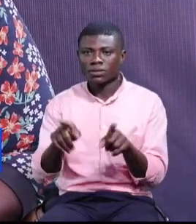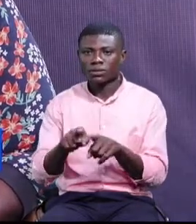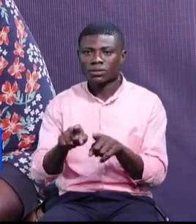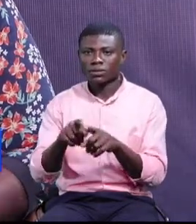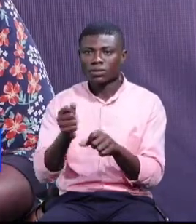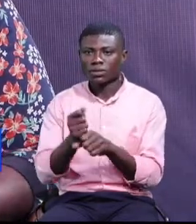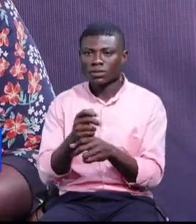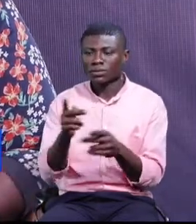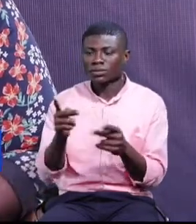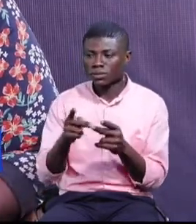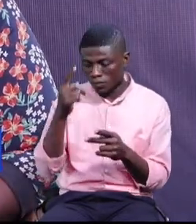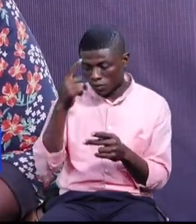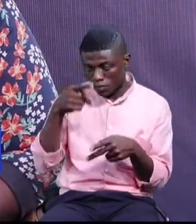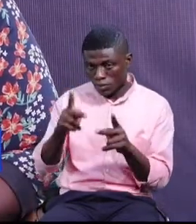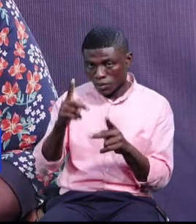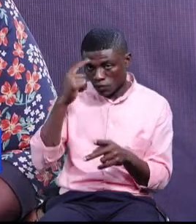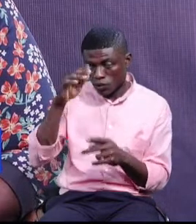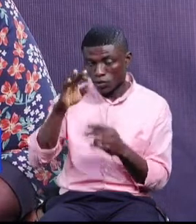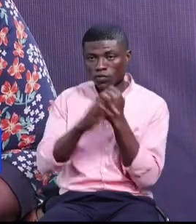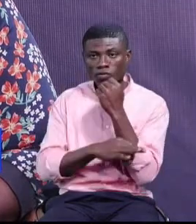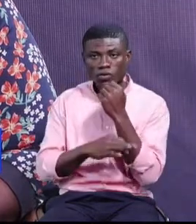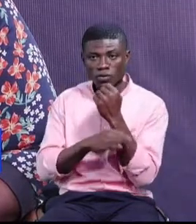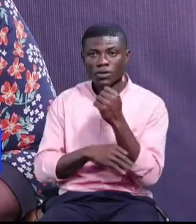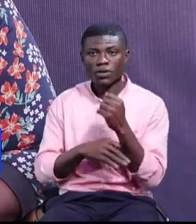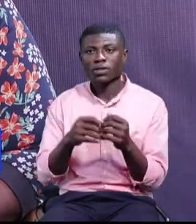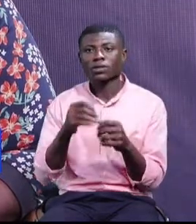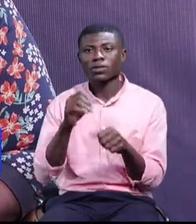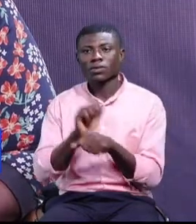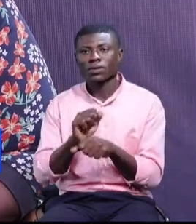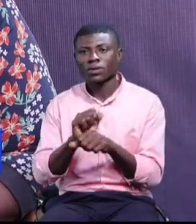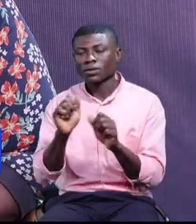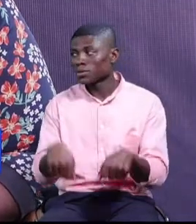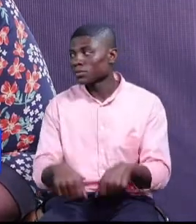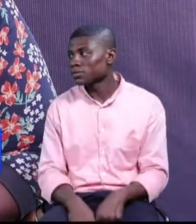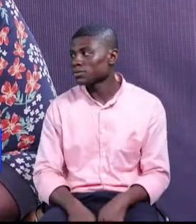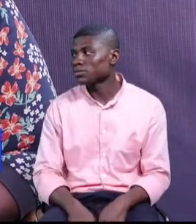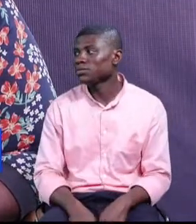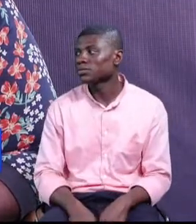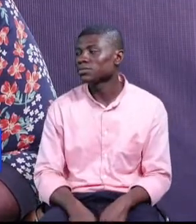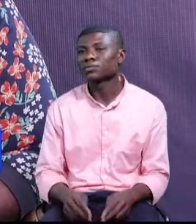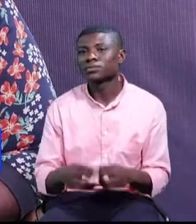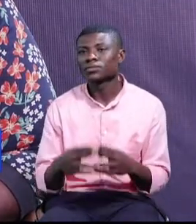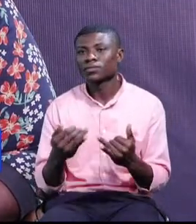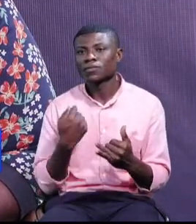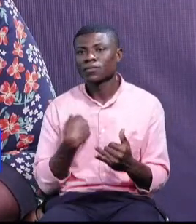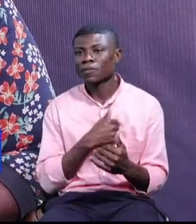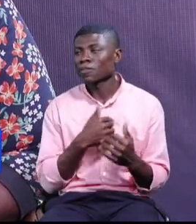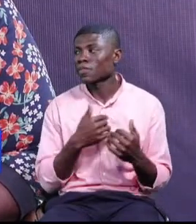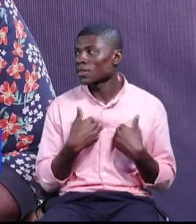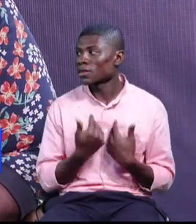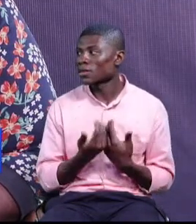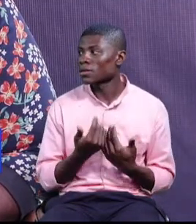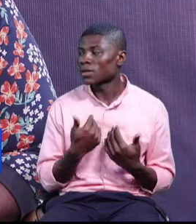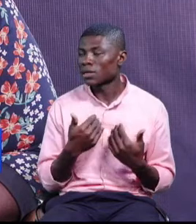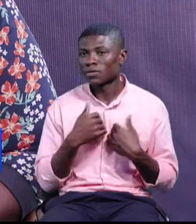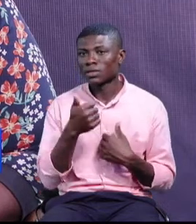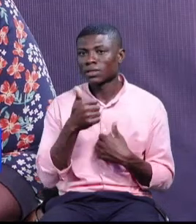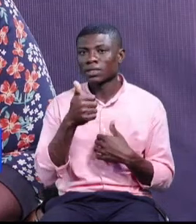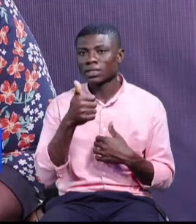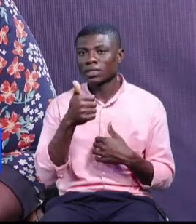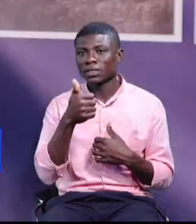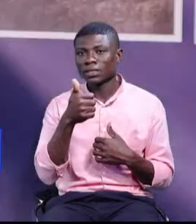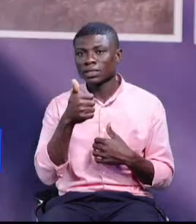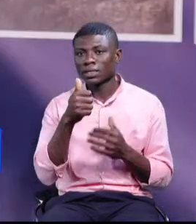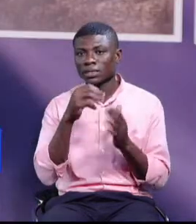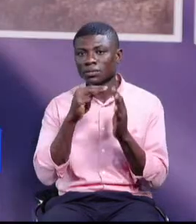residence permits for your foreigners as well. Okay. Yeah. So now we have about 10 minutes approximately to